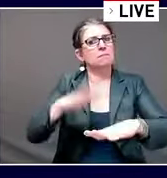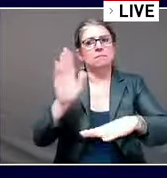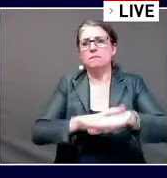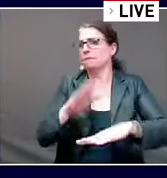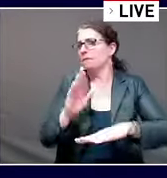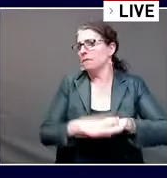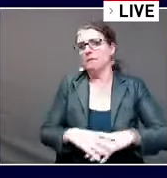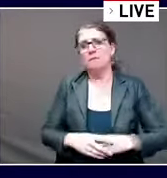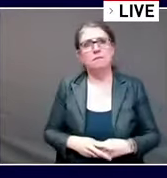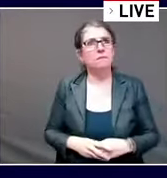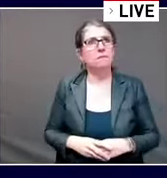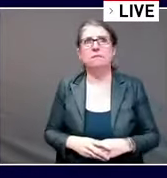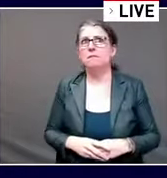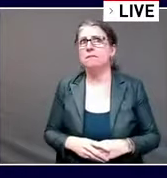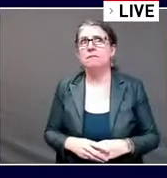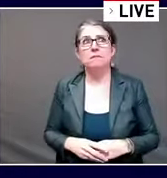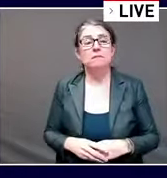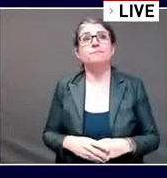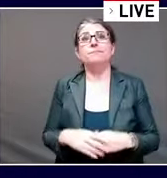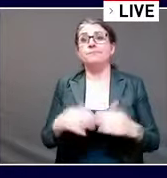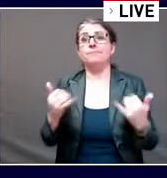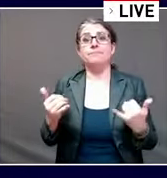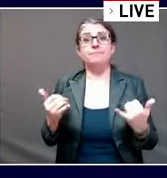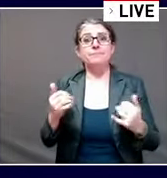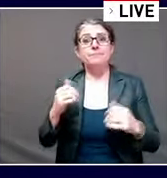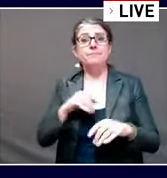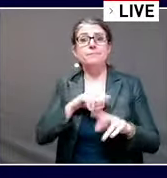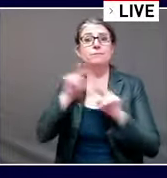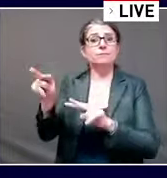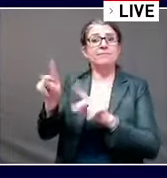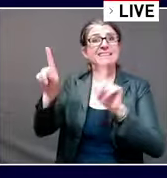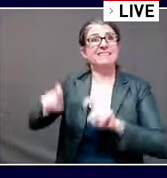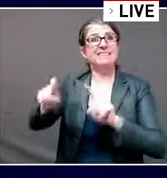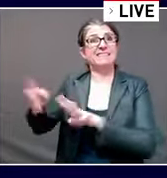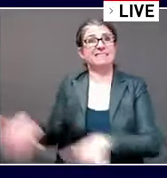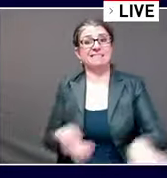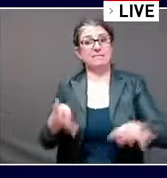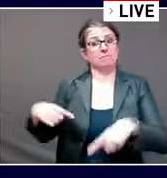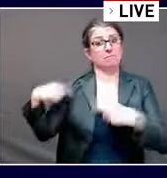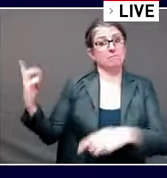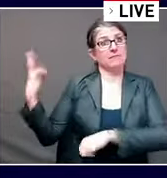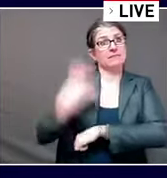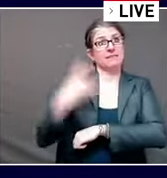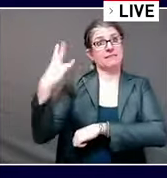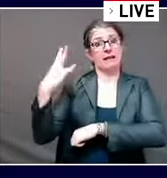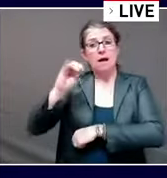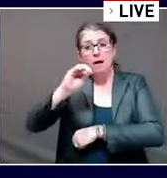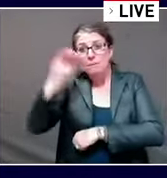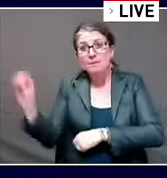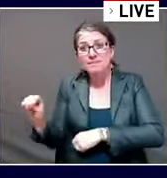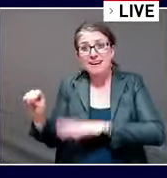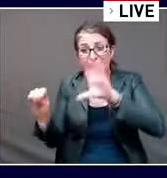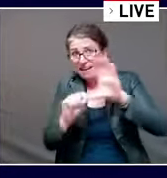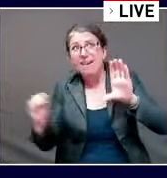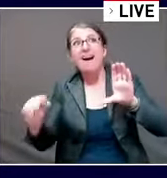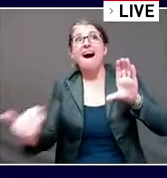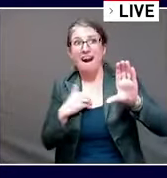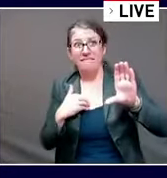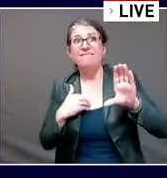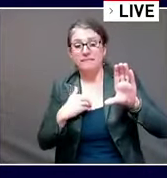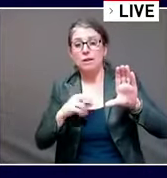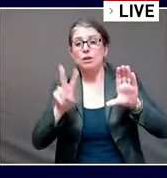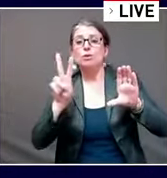test positivity rate for tests reported to Maine CDC stands at 2.69%, roughly